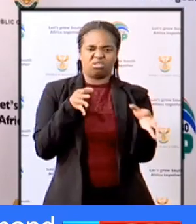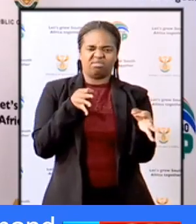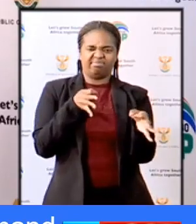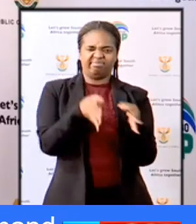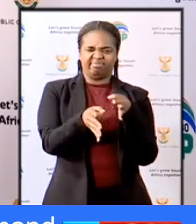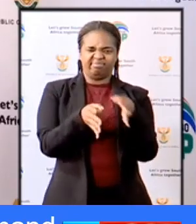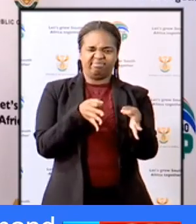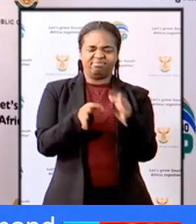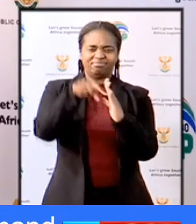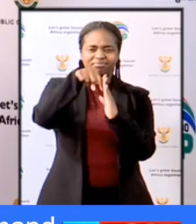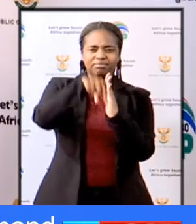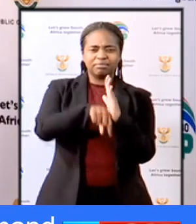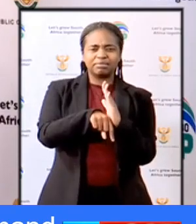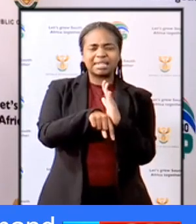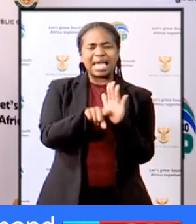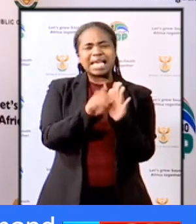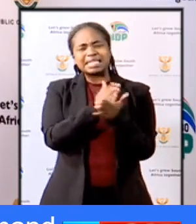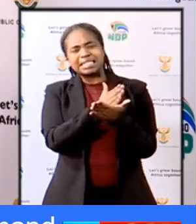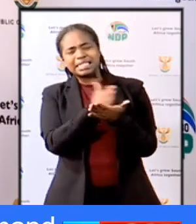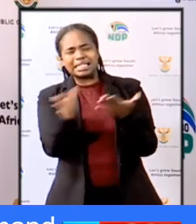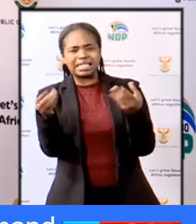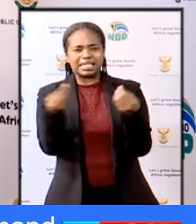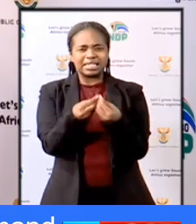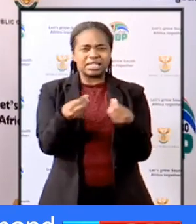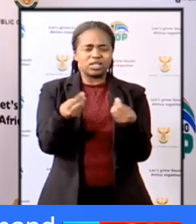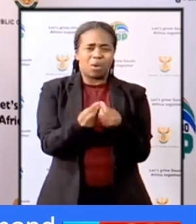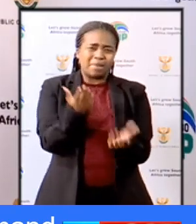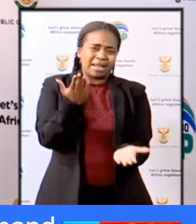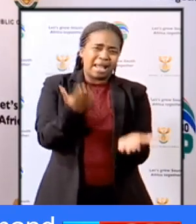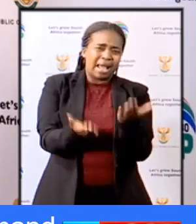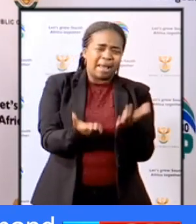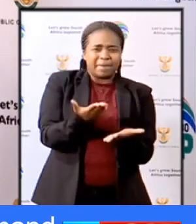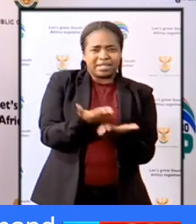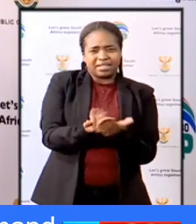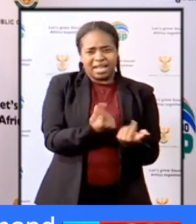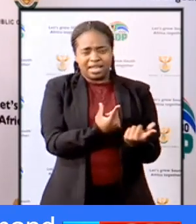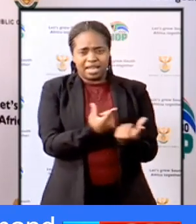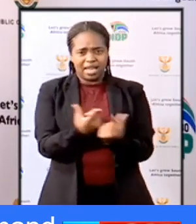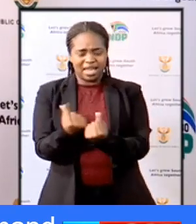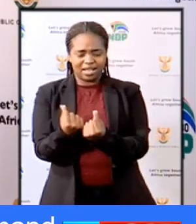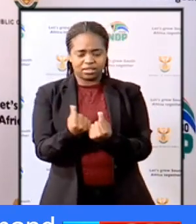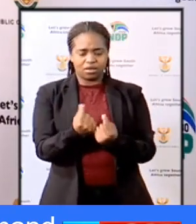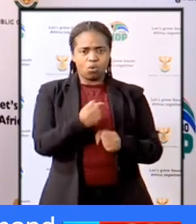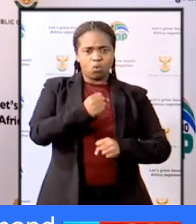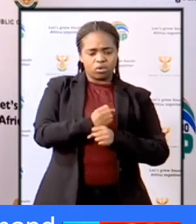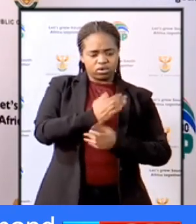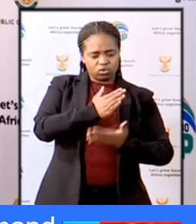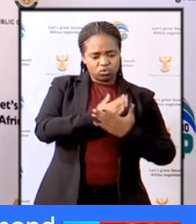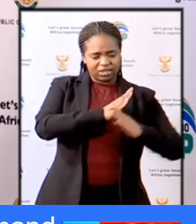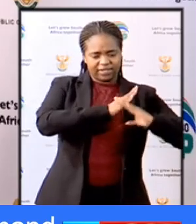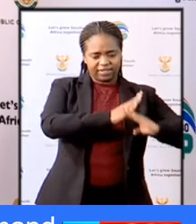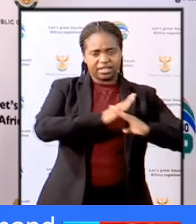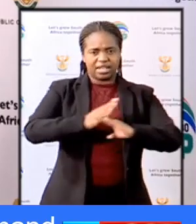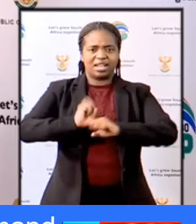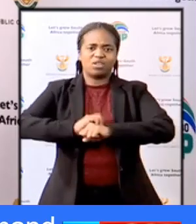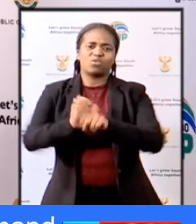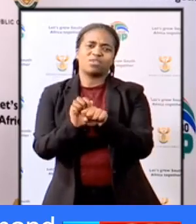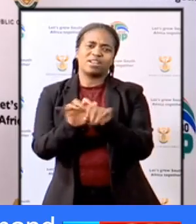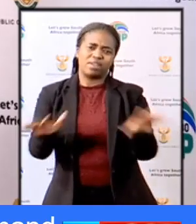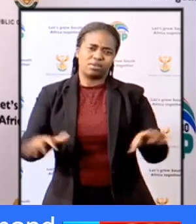ukuthi iziphi ezinye izinto, imiphi eminye imiqathango ezofakwa khona ukuthi kuvinjwe